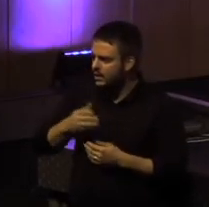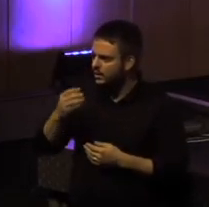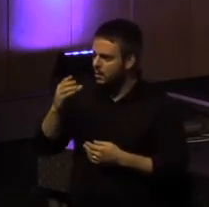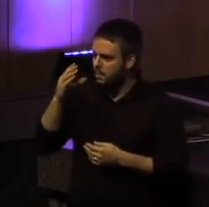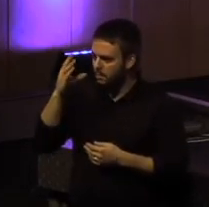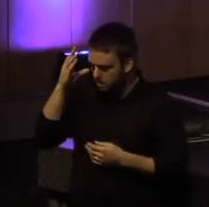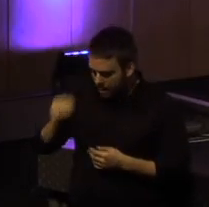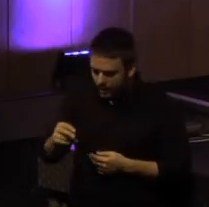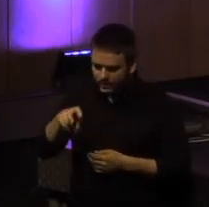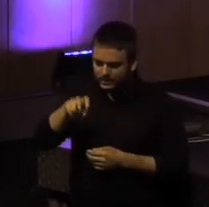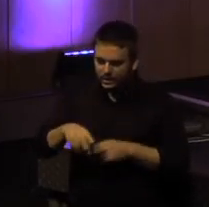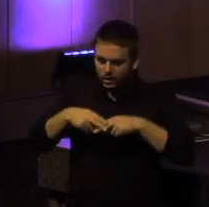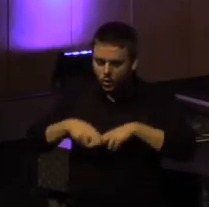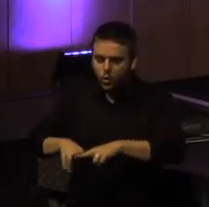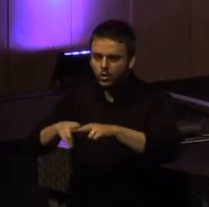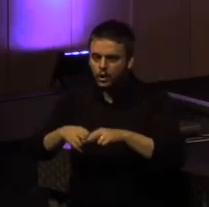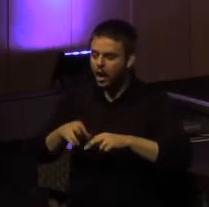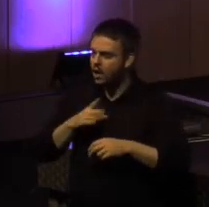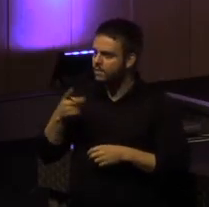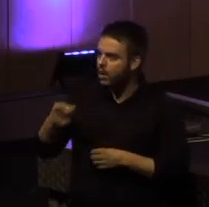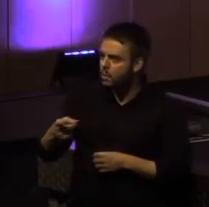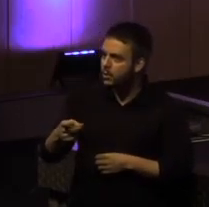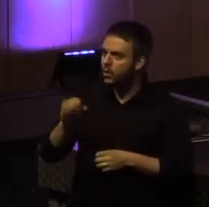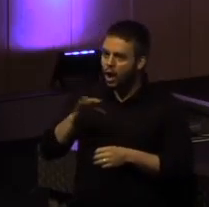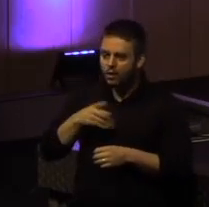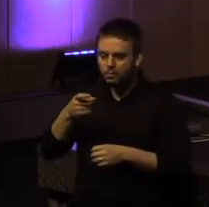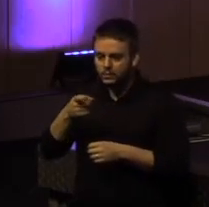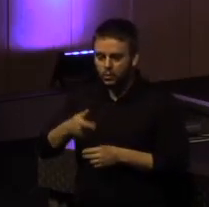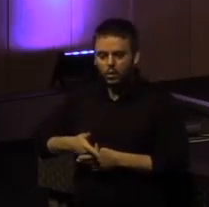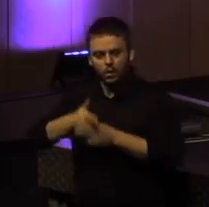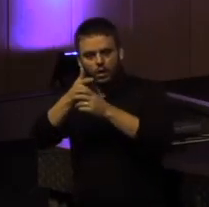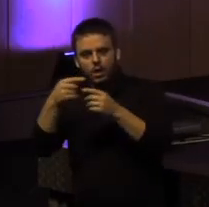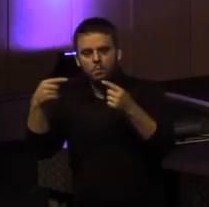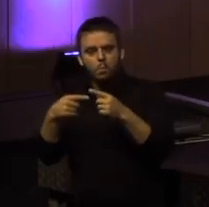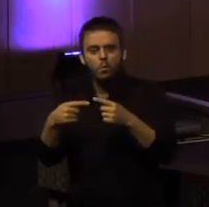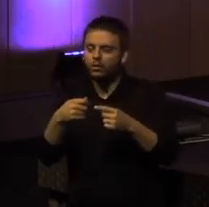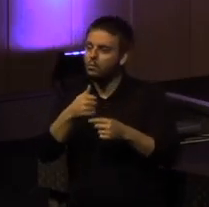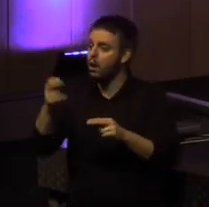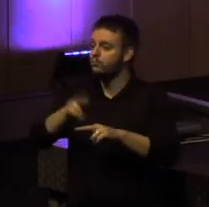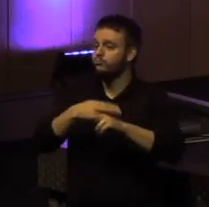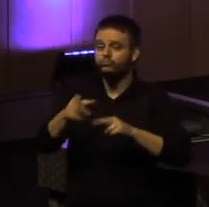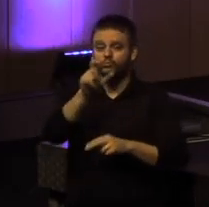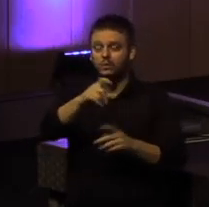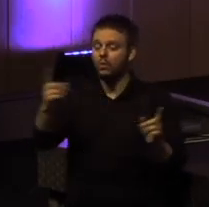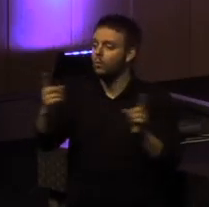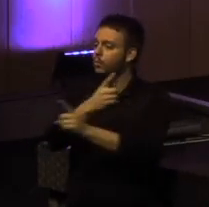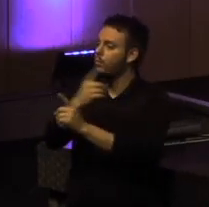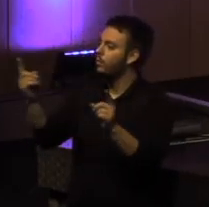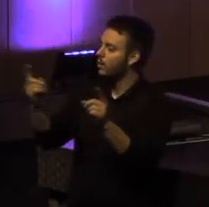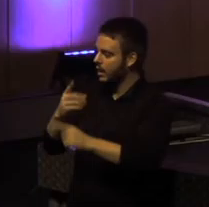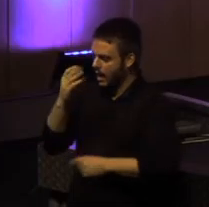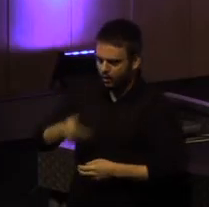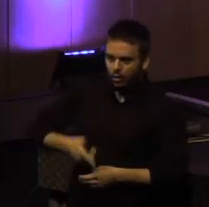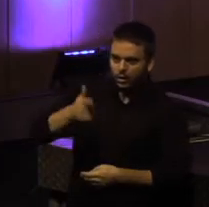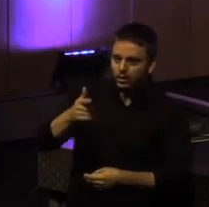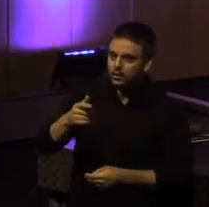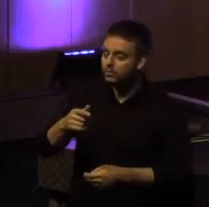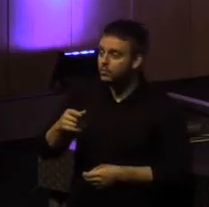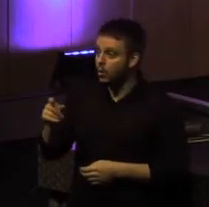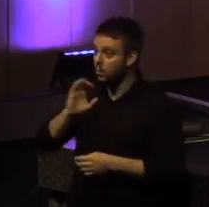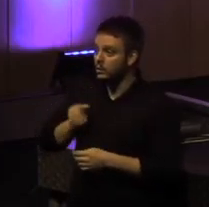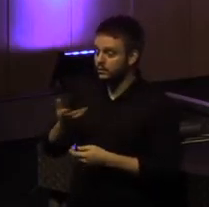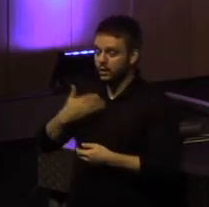Green Apartments, Darren Wilson of the Ferguson Police Department killed Michael Brown unarmed. He was shot